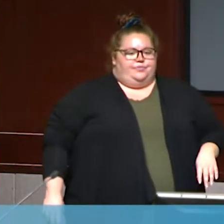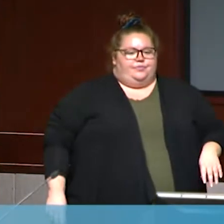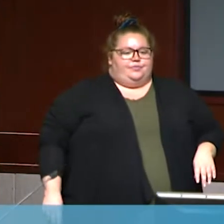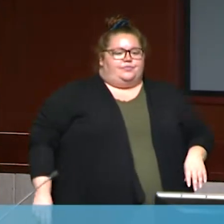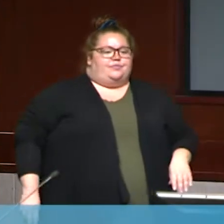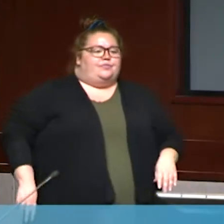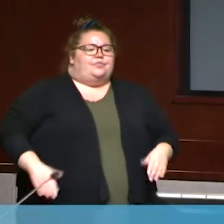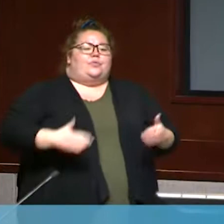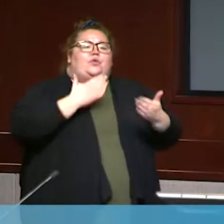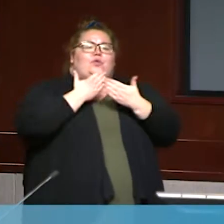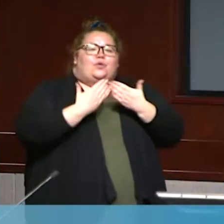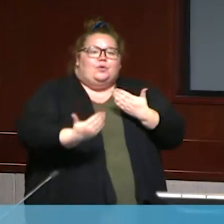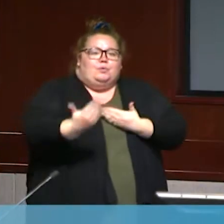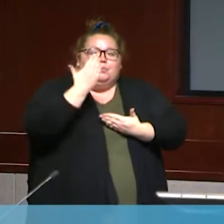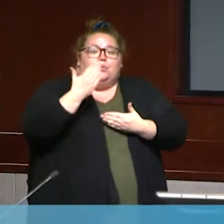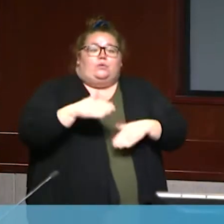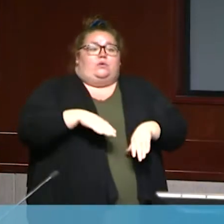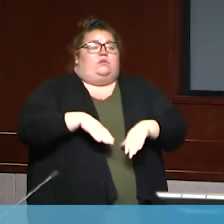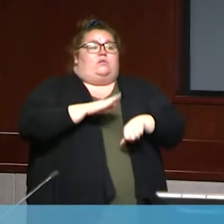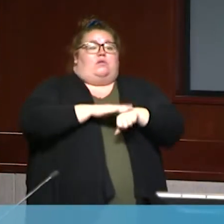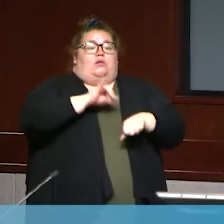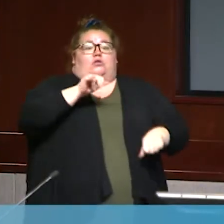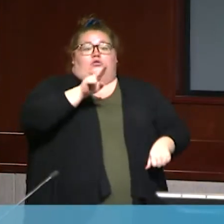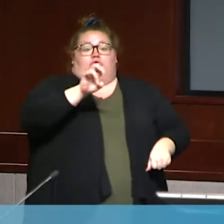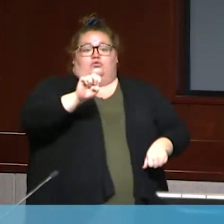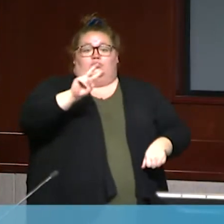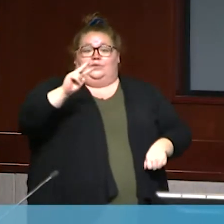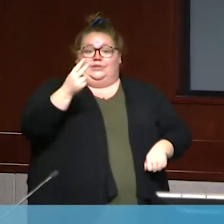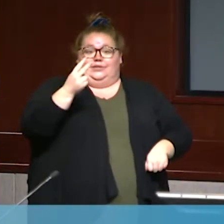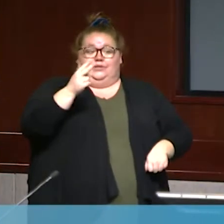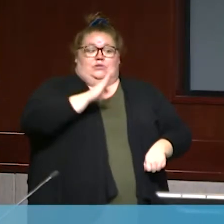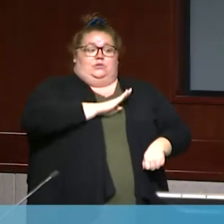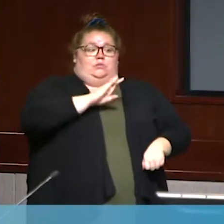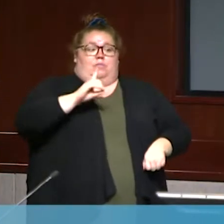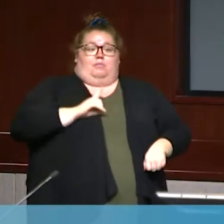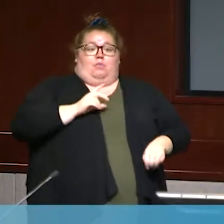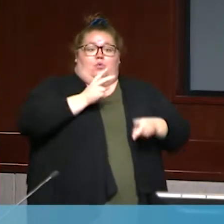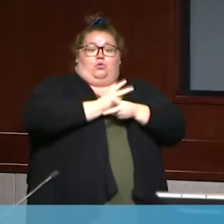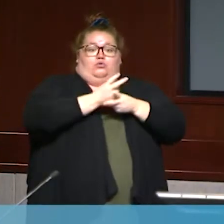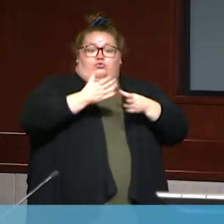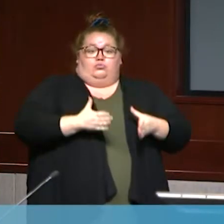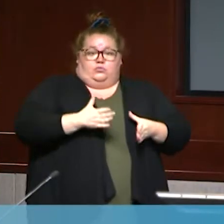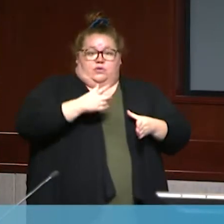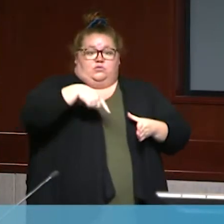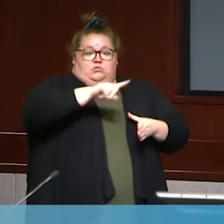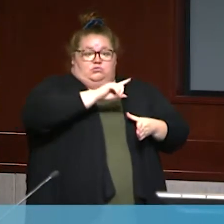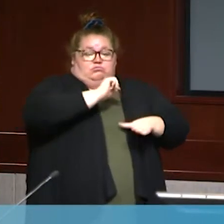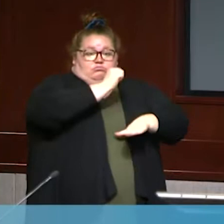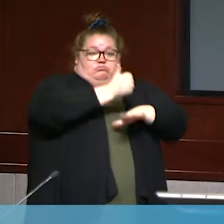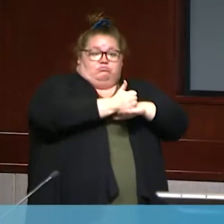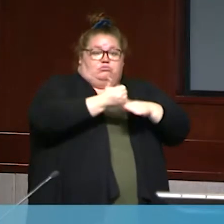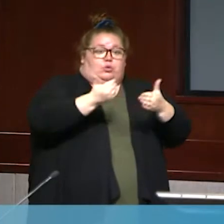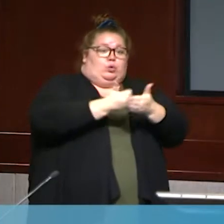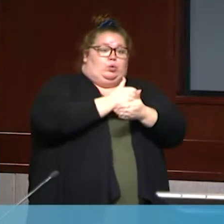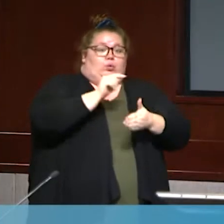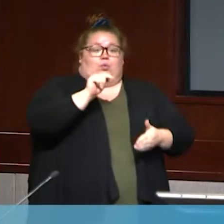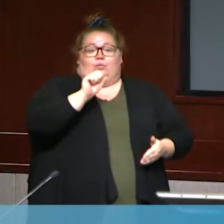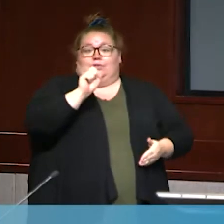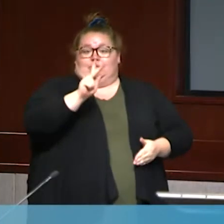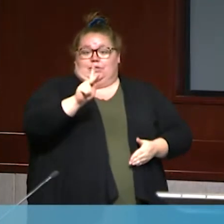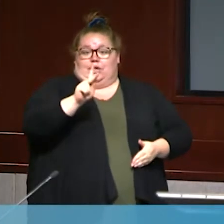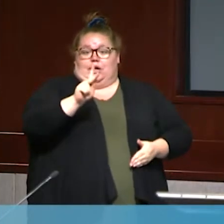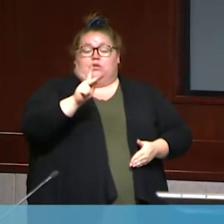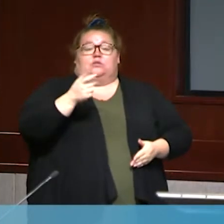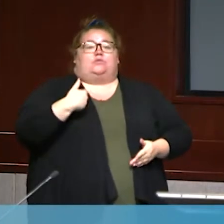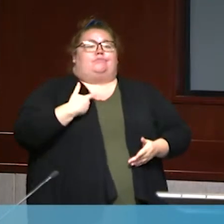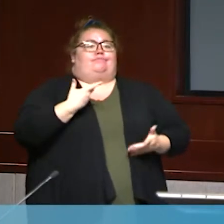Good morning. On June 2nd, the Board of Supervisors designated a new task. They designated